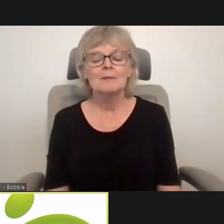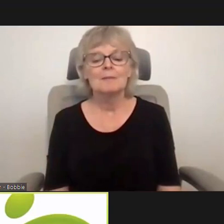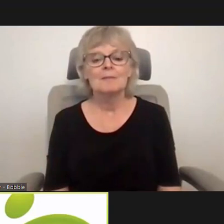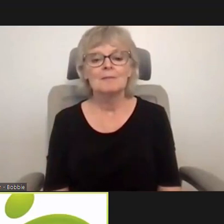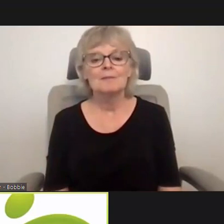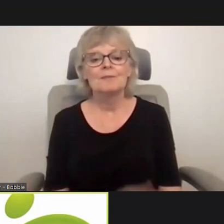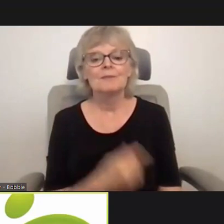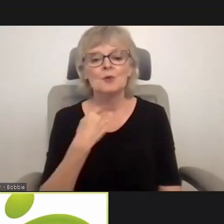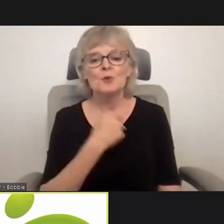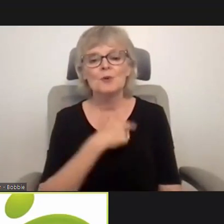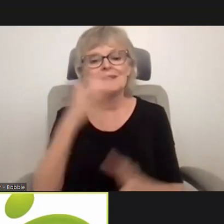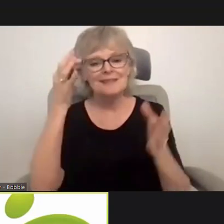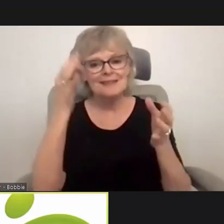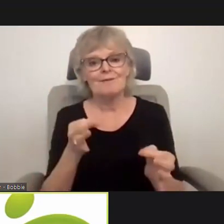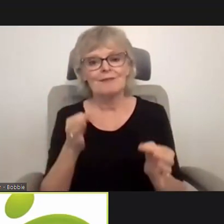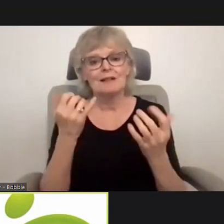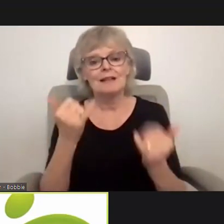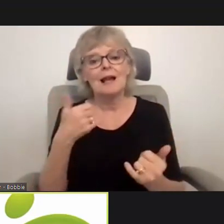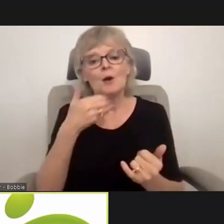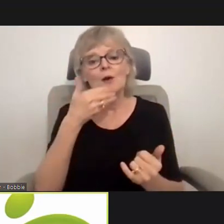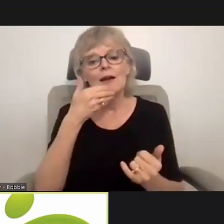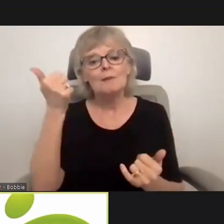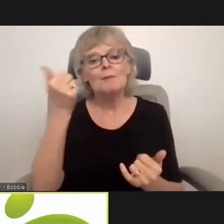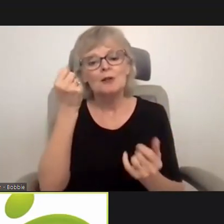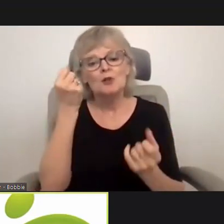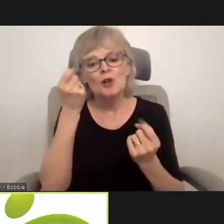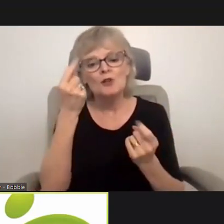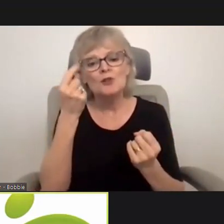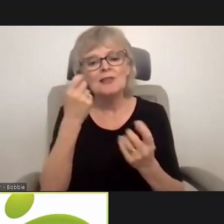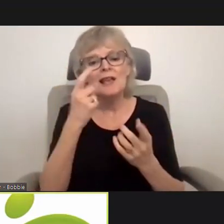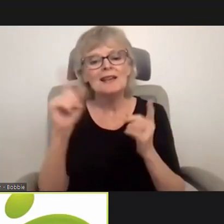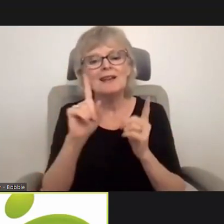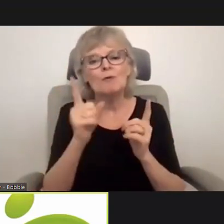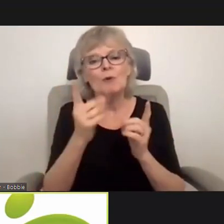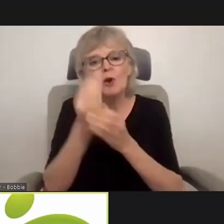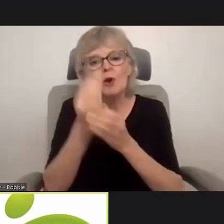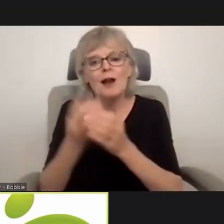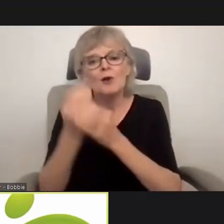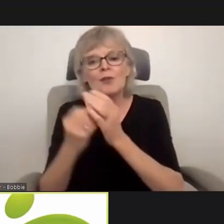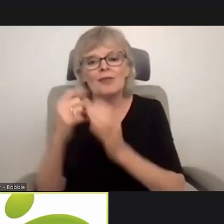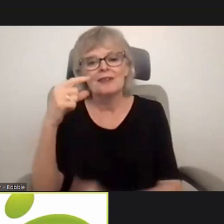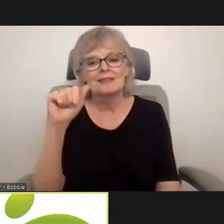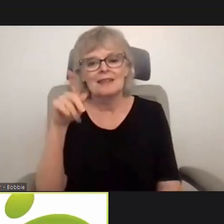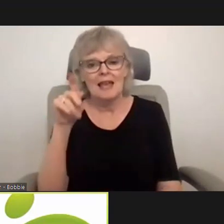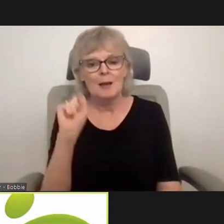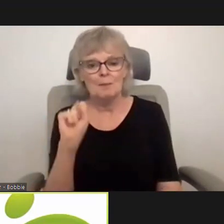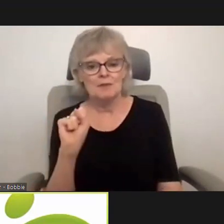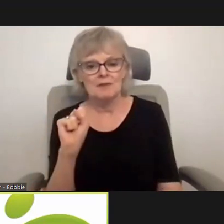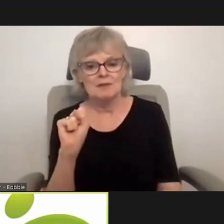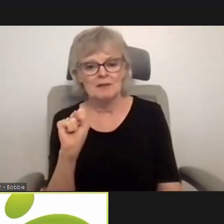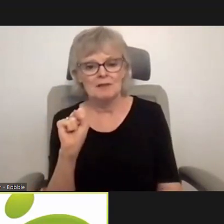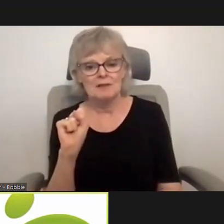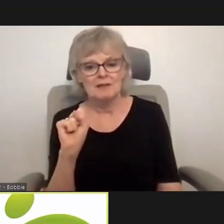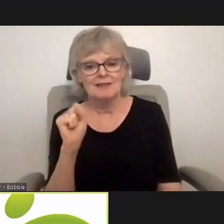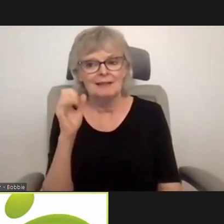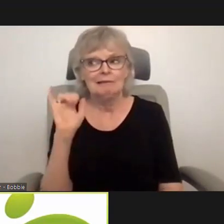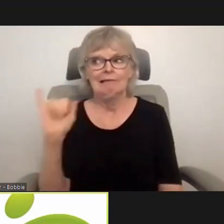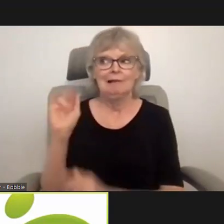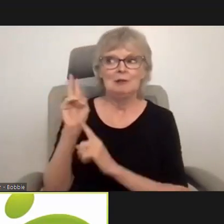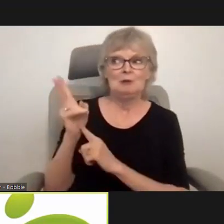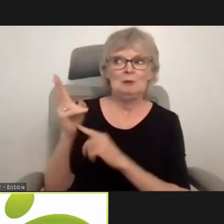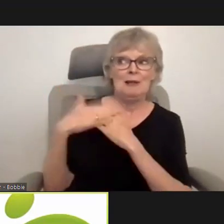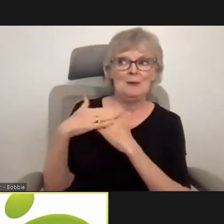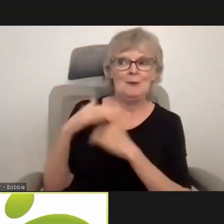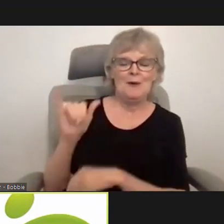we definitely have a better understanding of gaps, not just from seeing my two-minute warning.